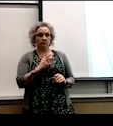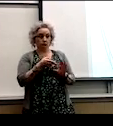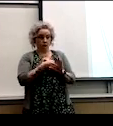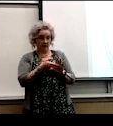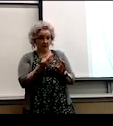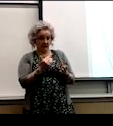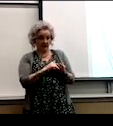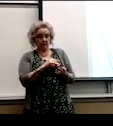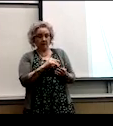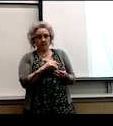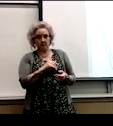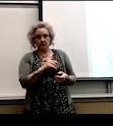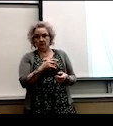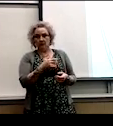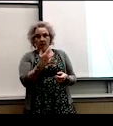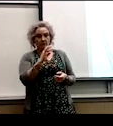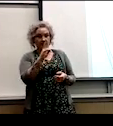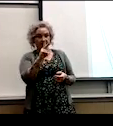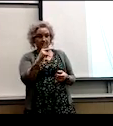so that's the risk.